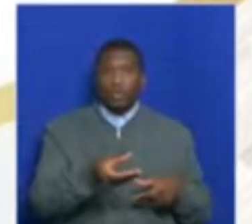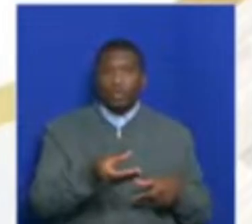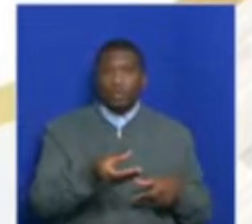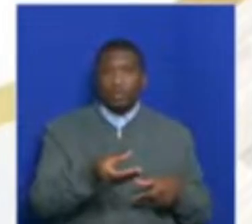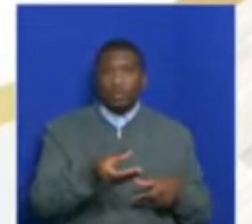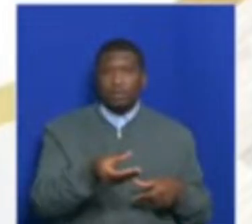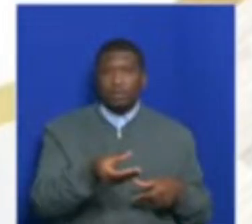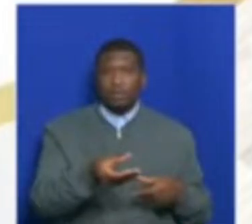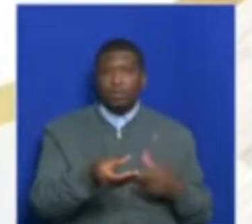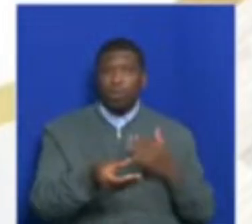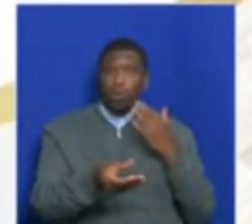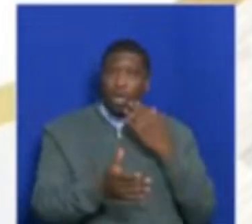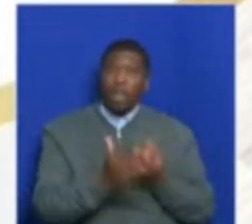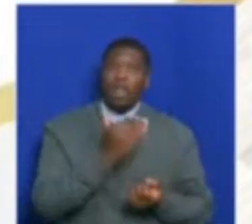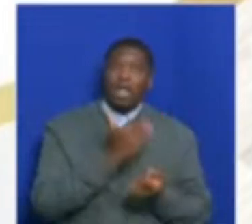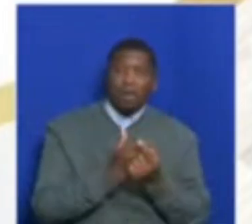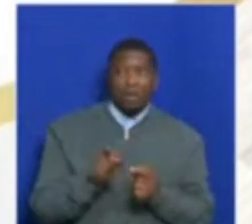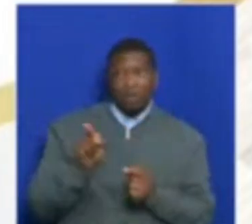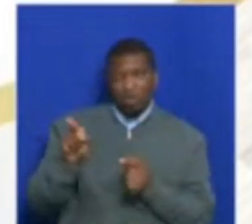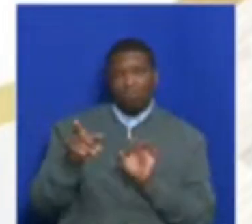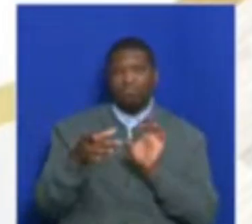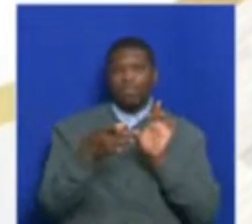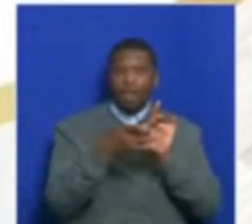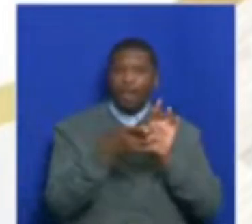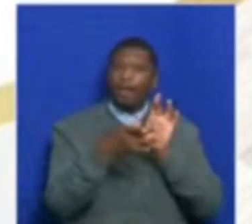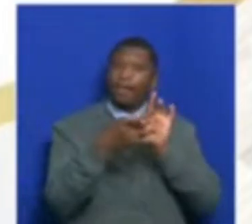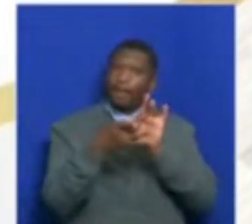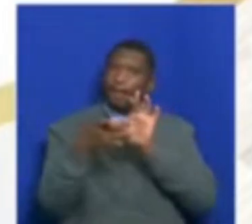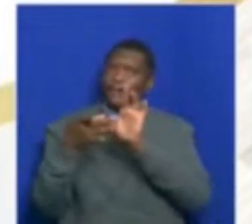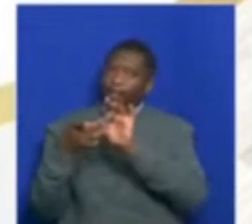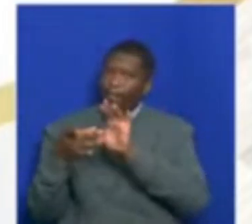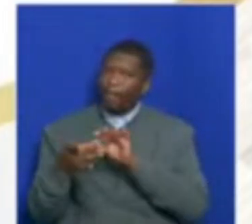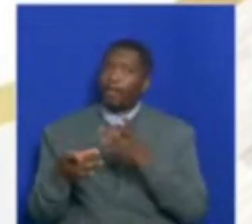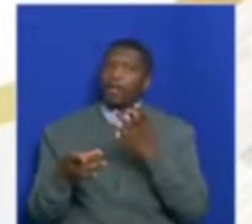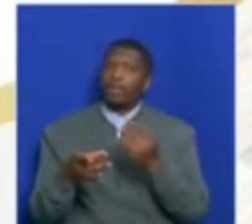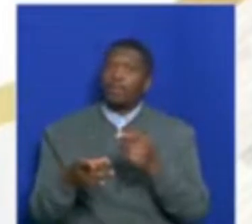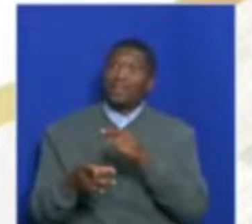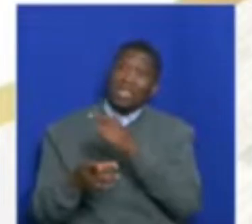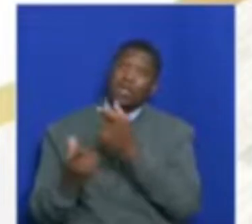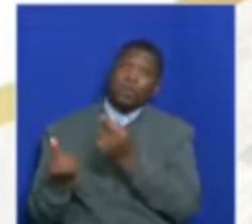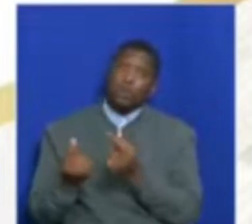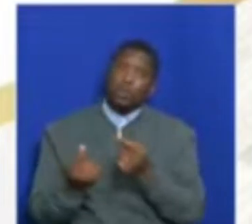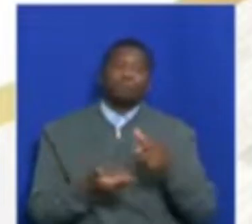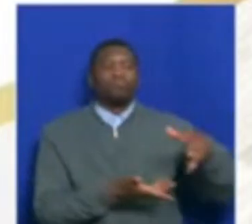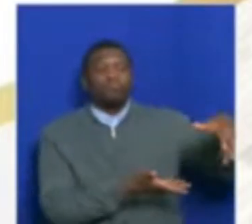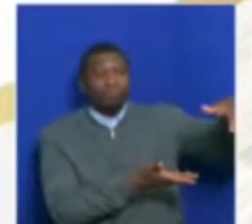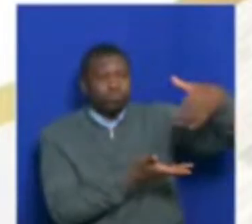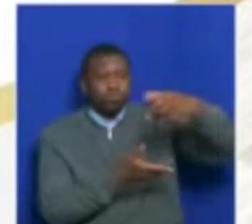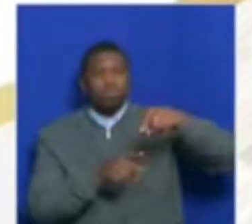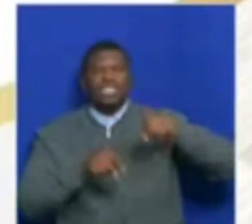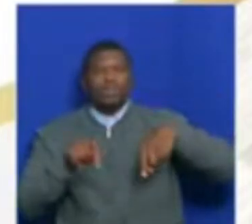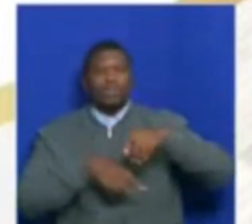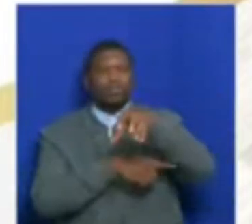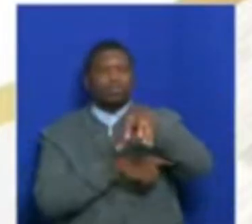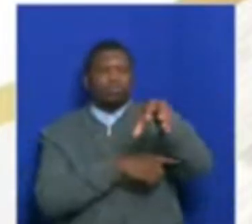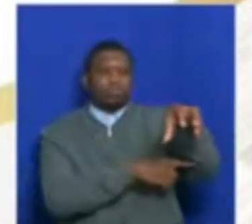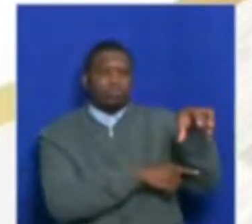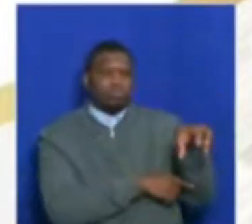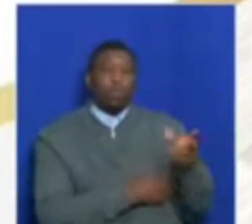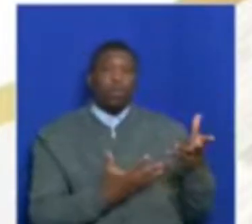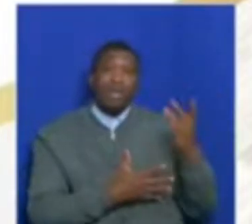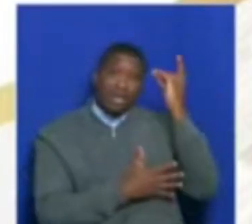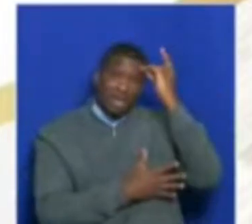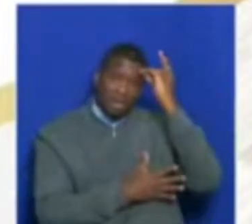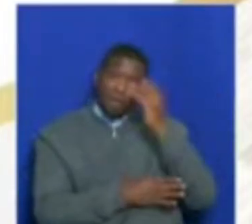to. So they picked up dockets from different stations in the Durban area where his name has